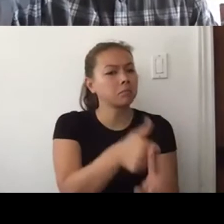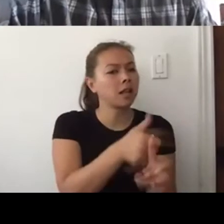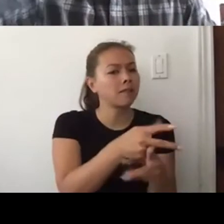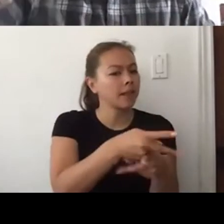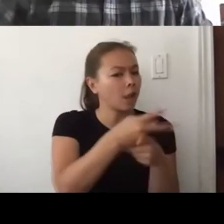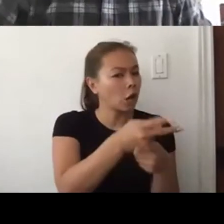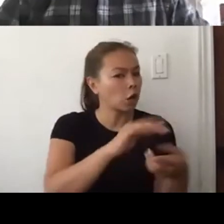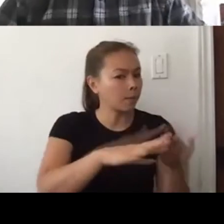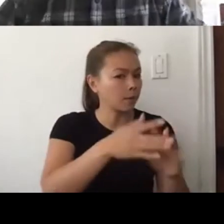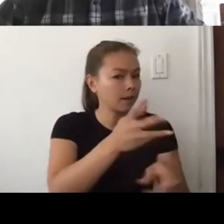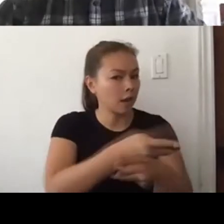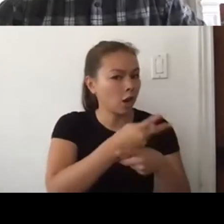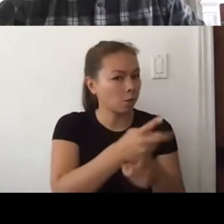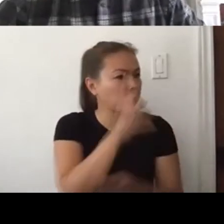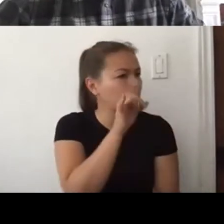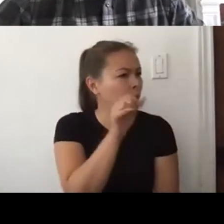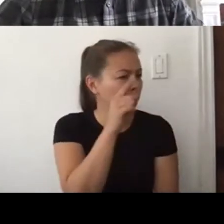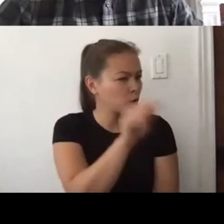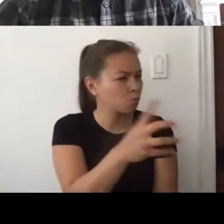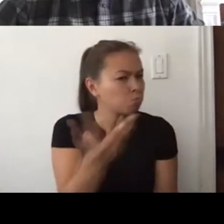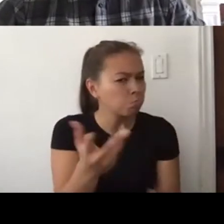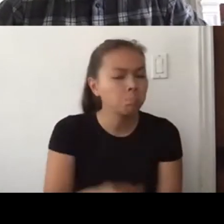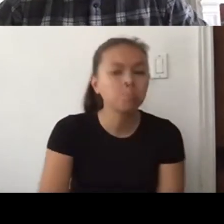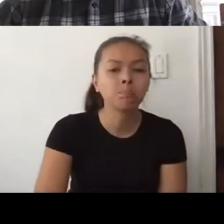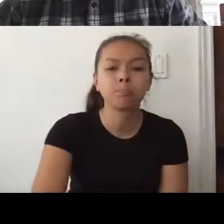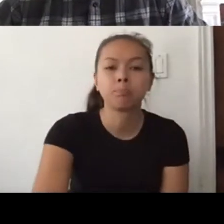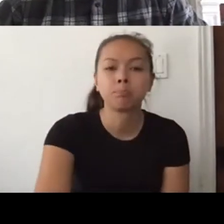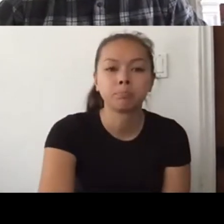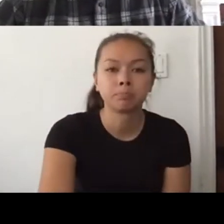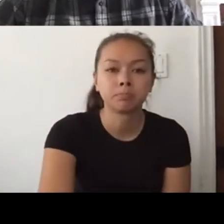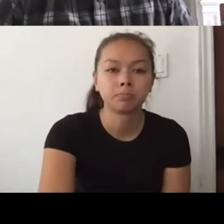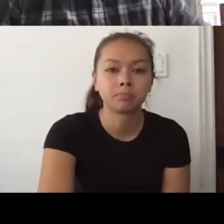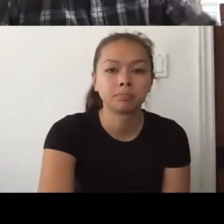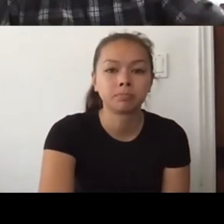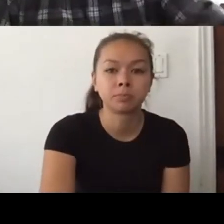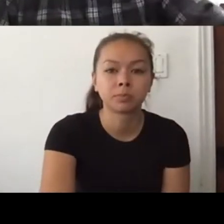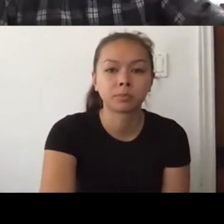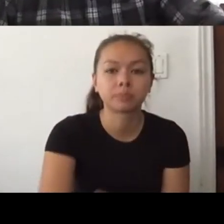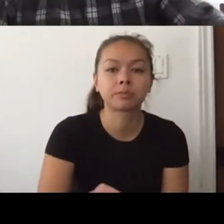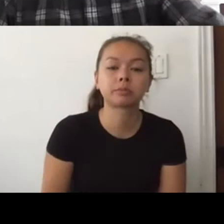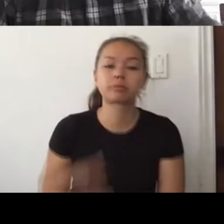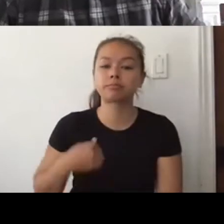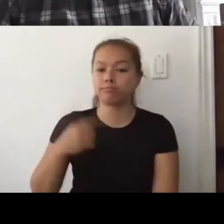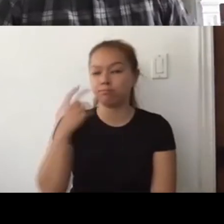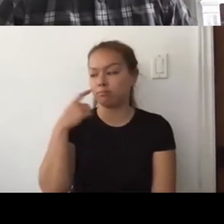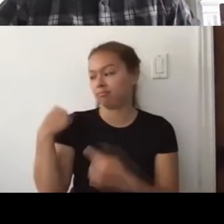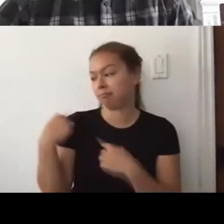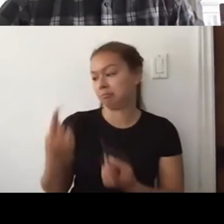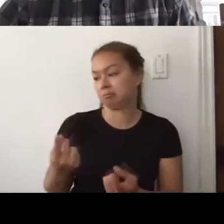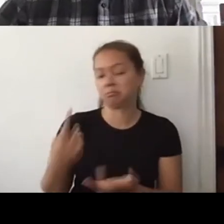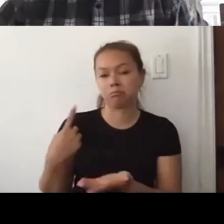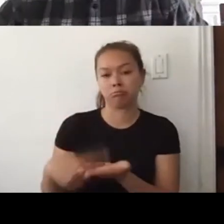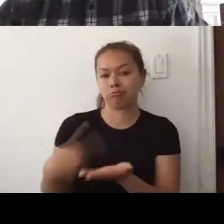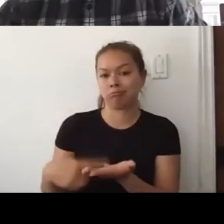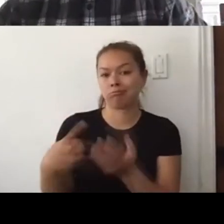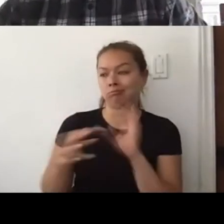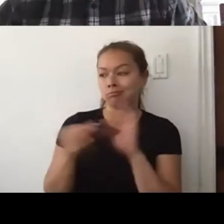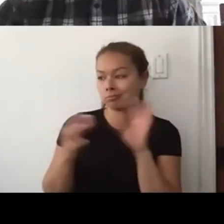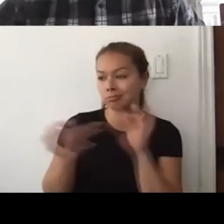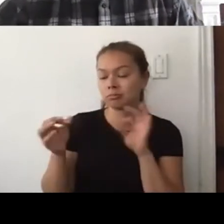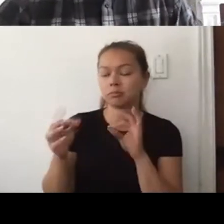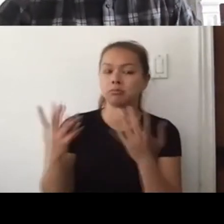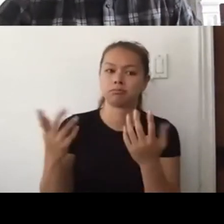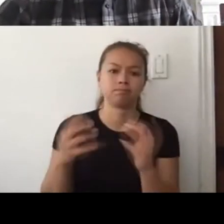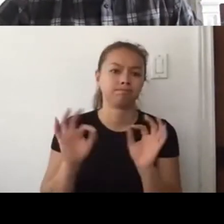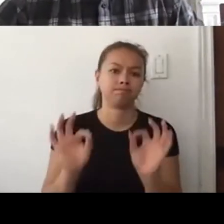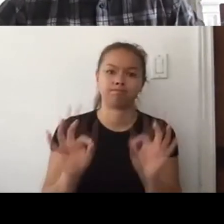Sure. I think there's already been so much that's been well said. I think, you know, I think for me, like, and